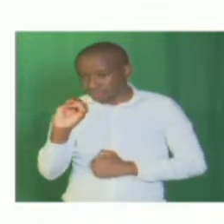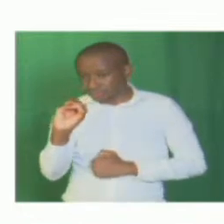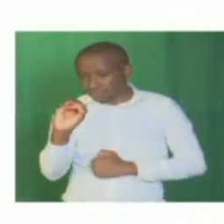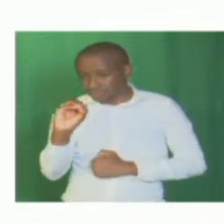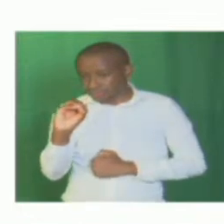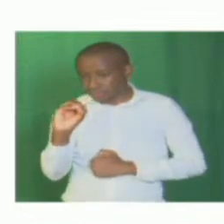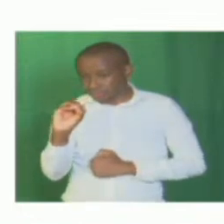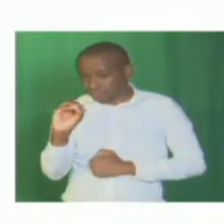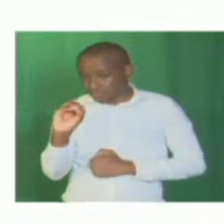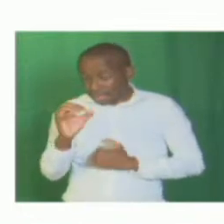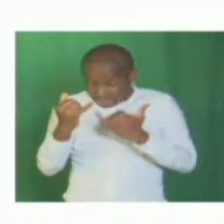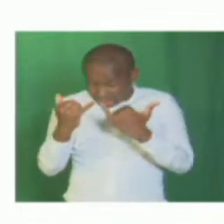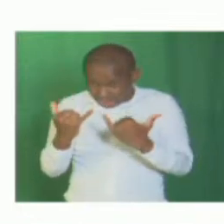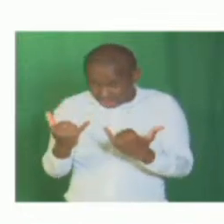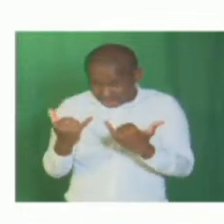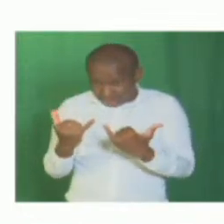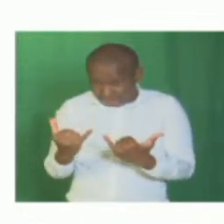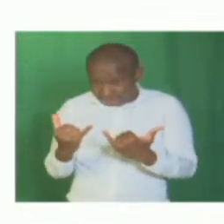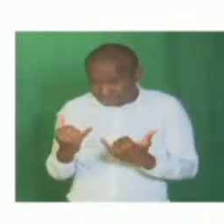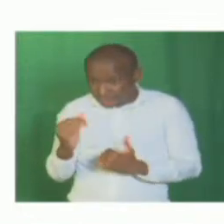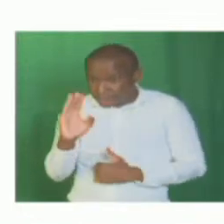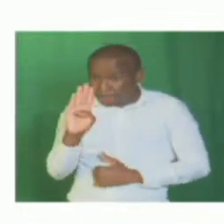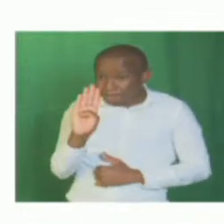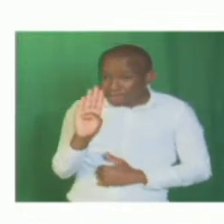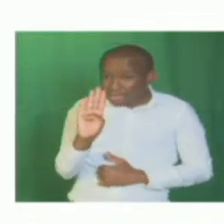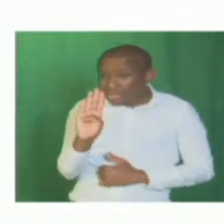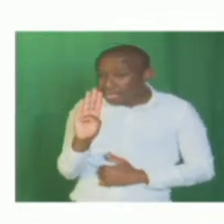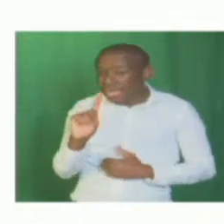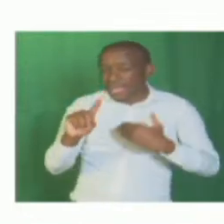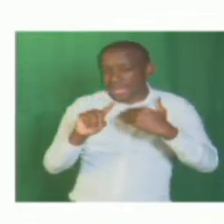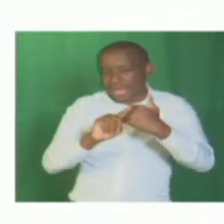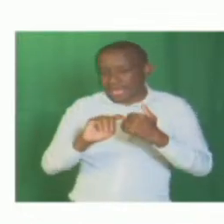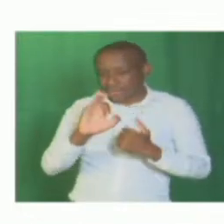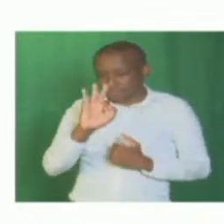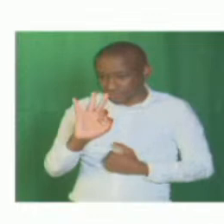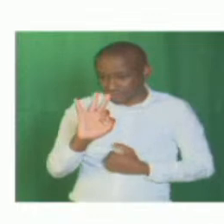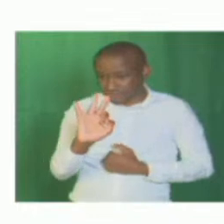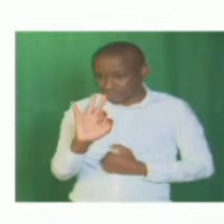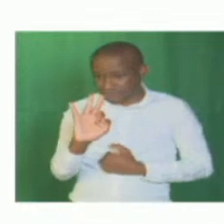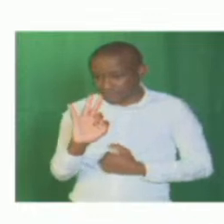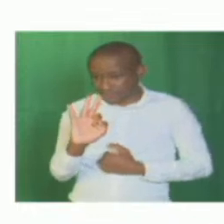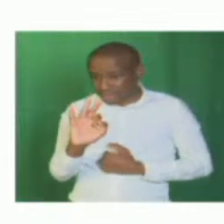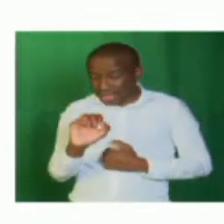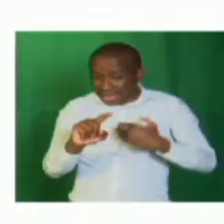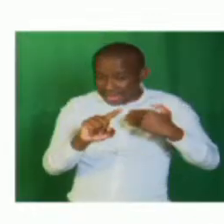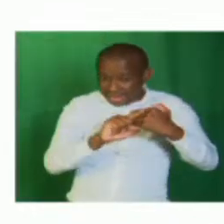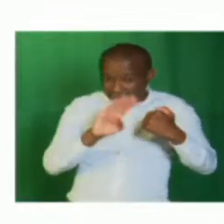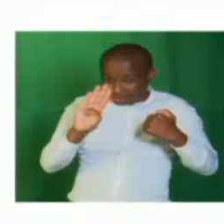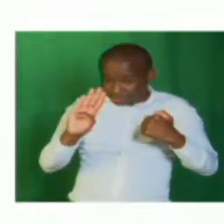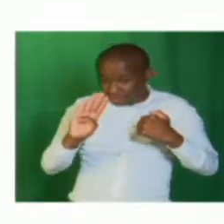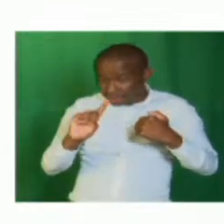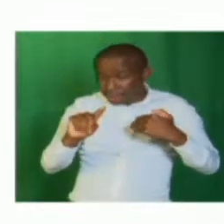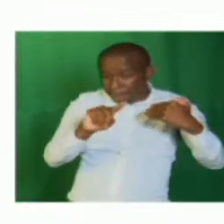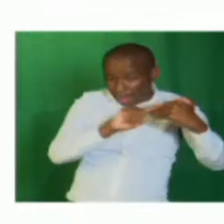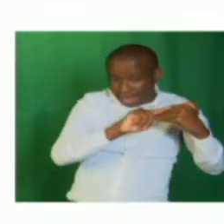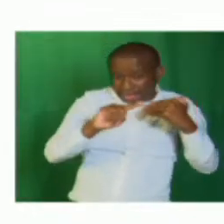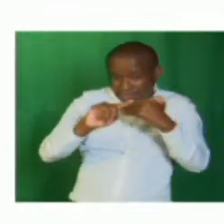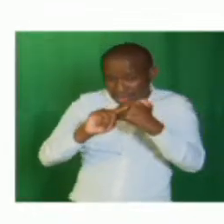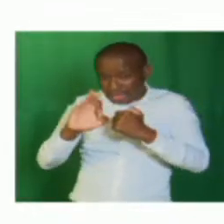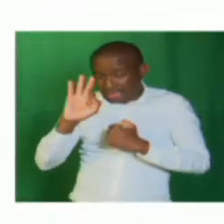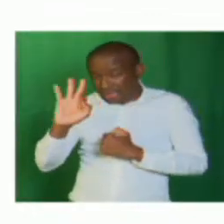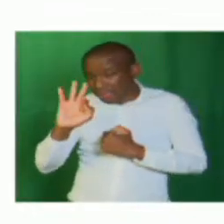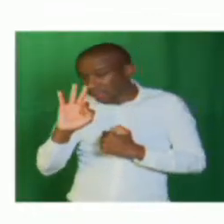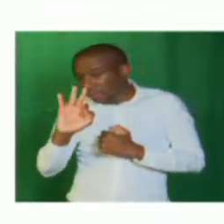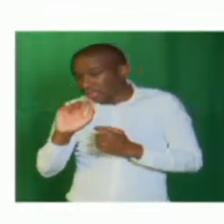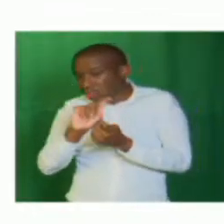So in this case, our b is negative 3. So negative b will be minus minus 3, which